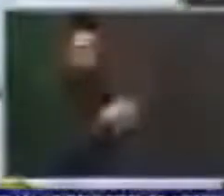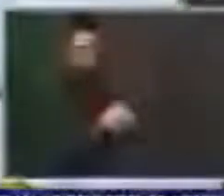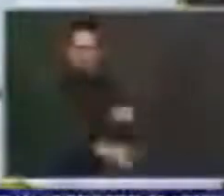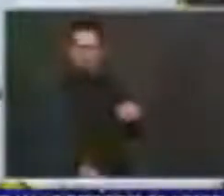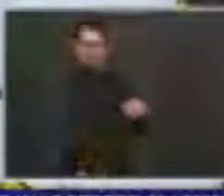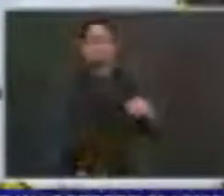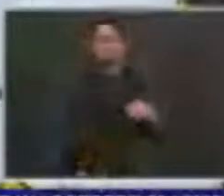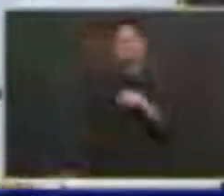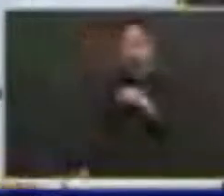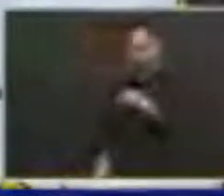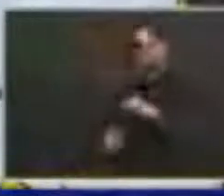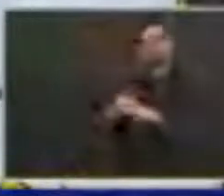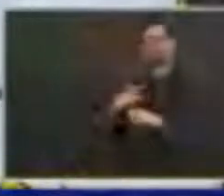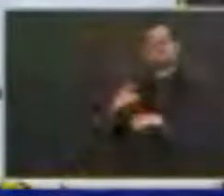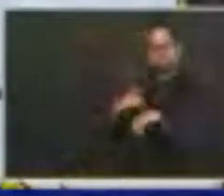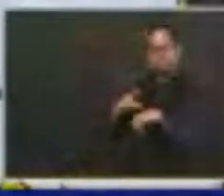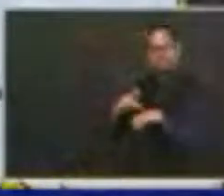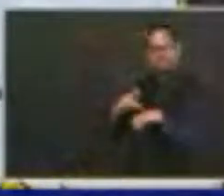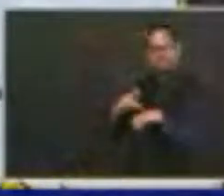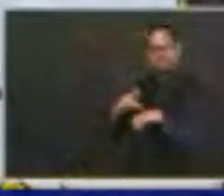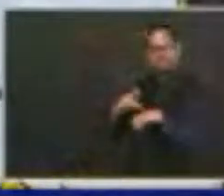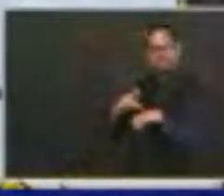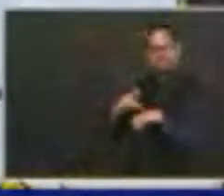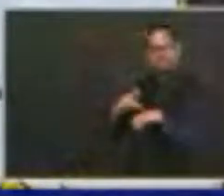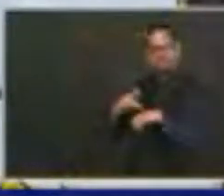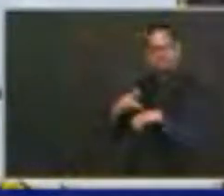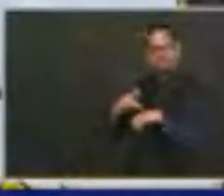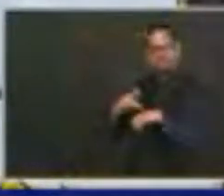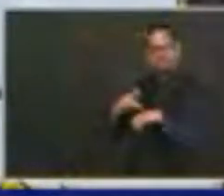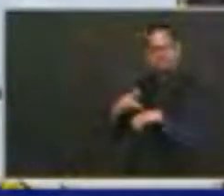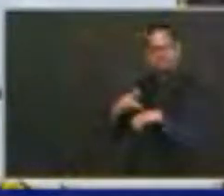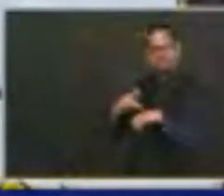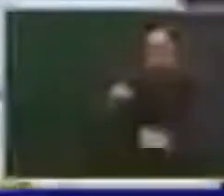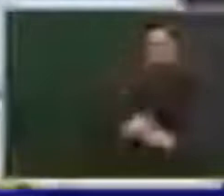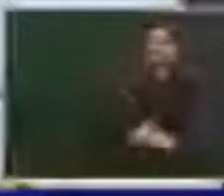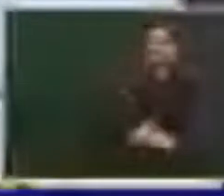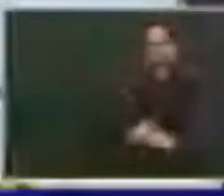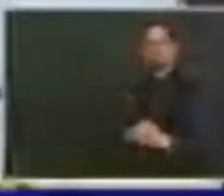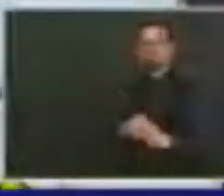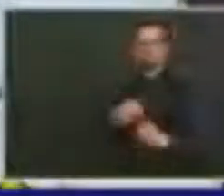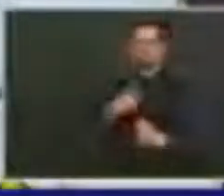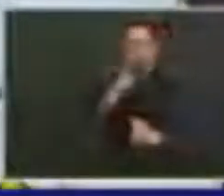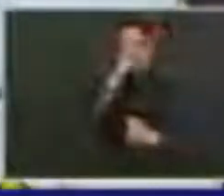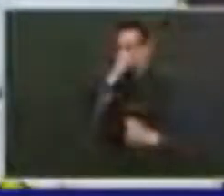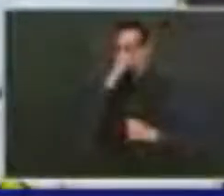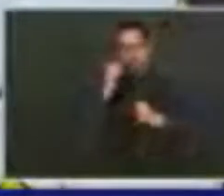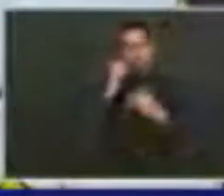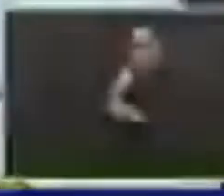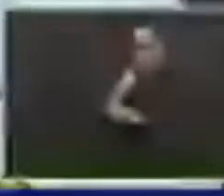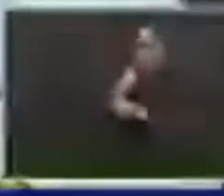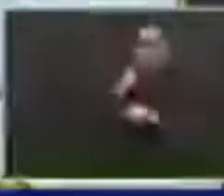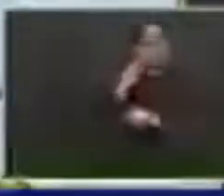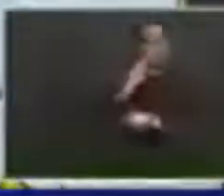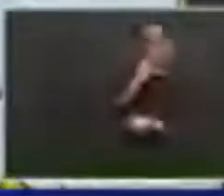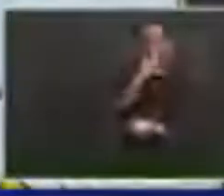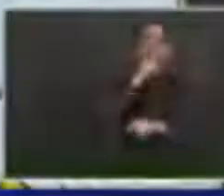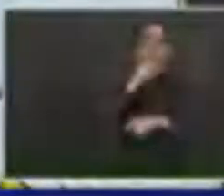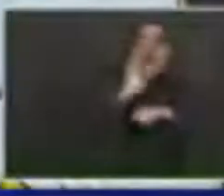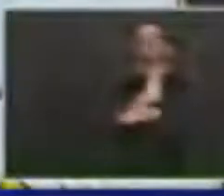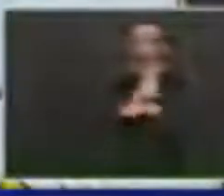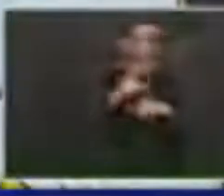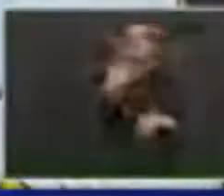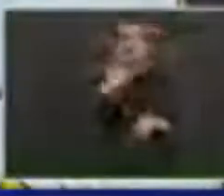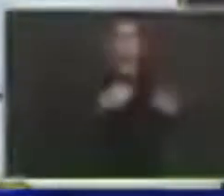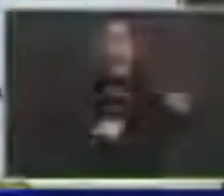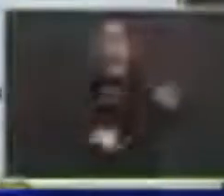better. I've heard these stories, and we've called and asked, but they're trying to make a living. I mean, make a buck, if you will, like